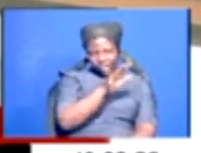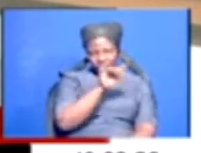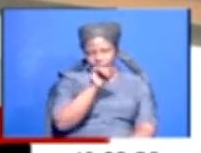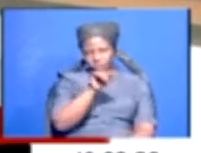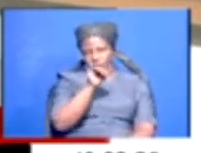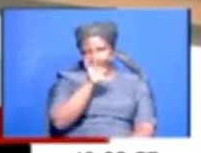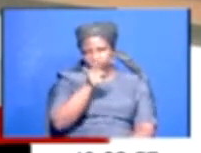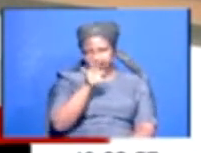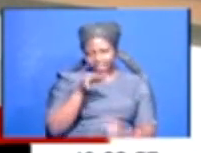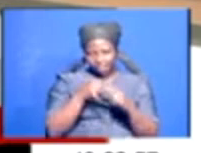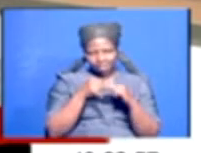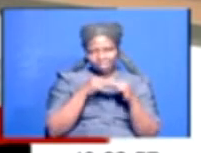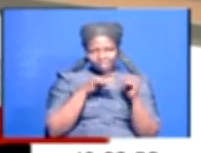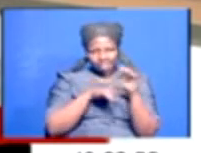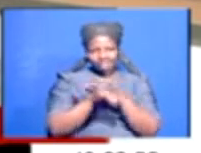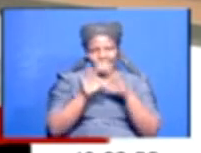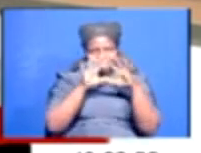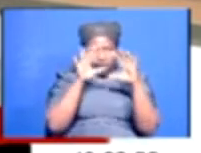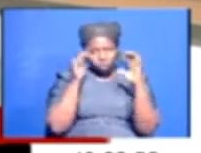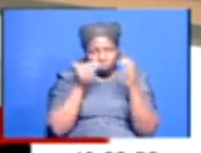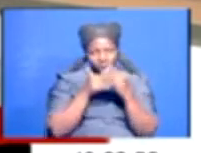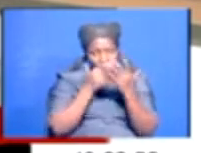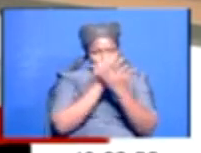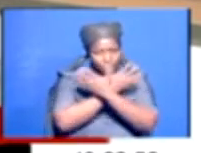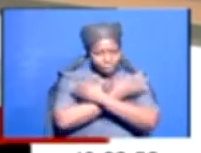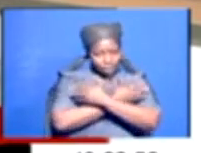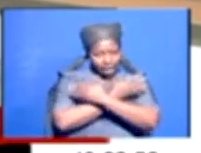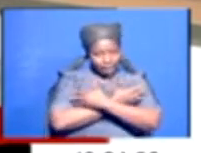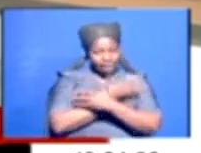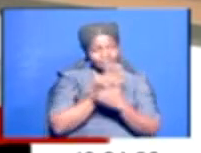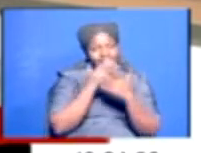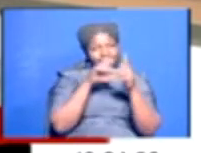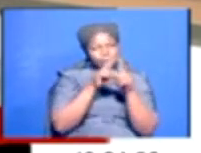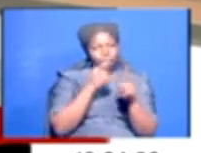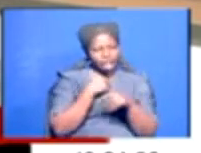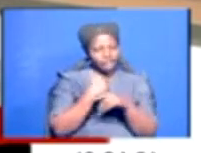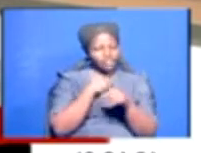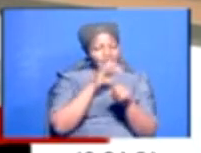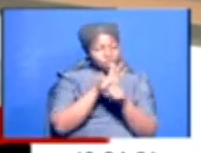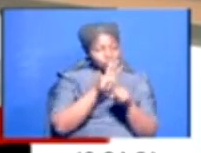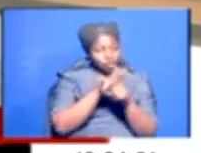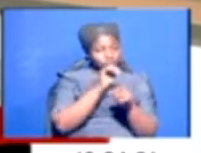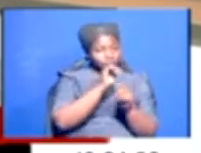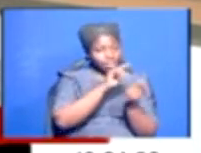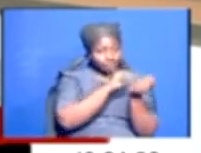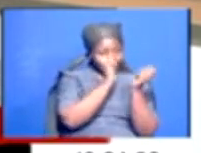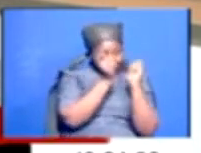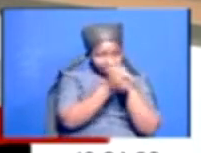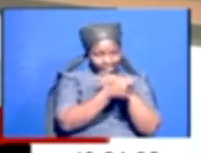25.5, 25.58 at World Paras, and having made that change as you went through the training,